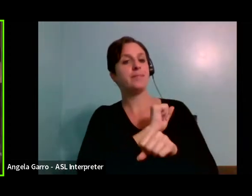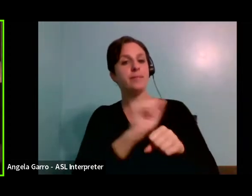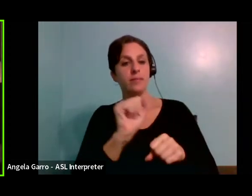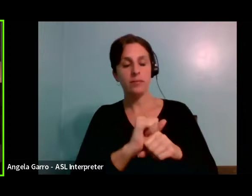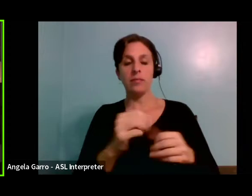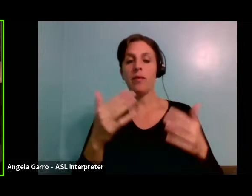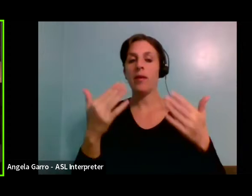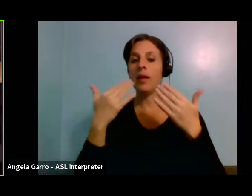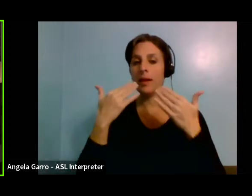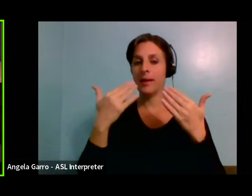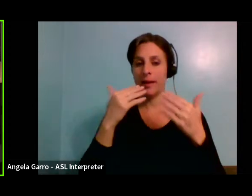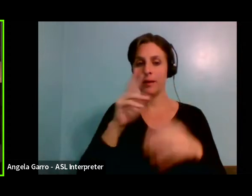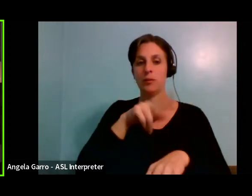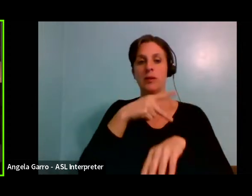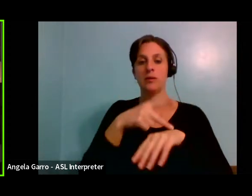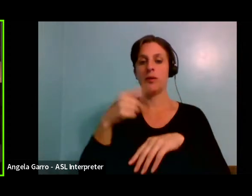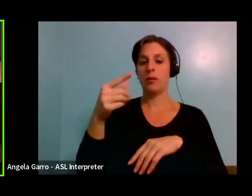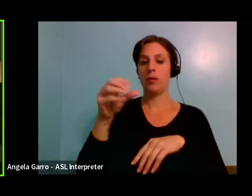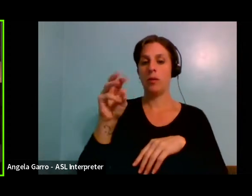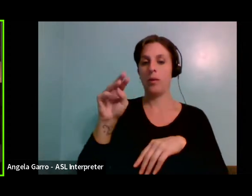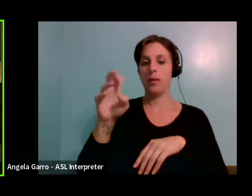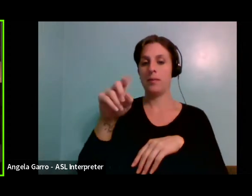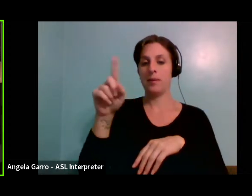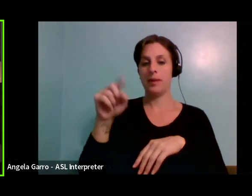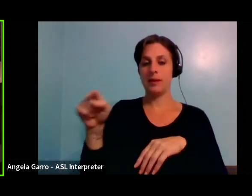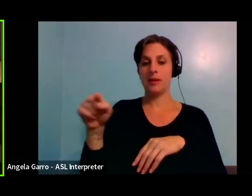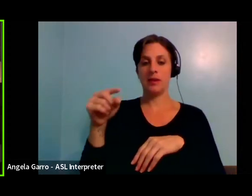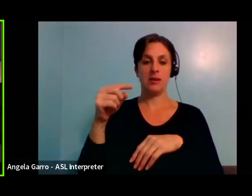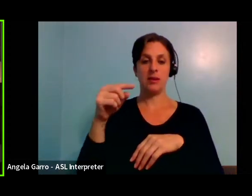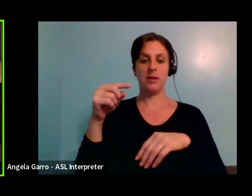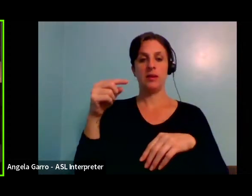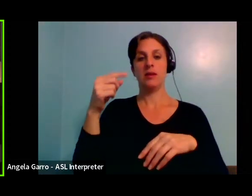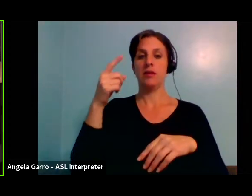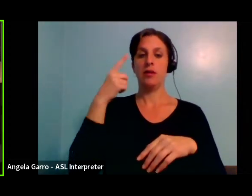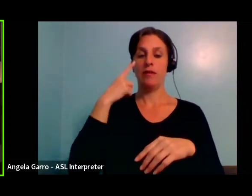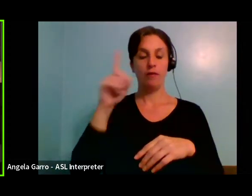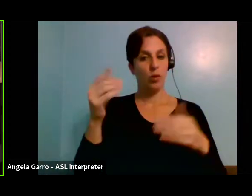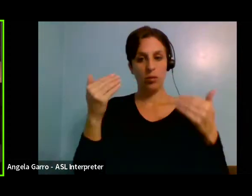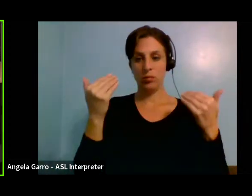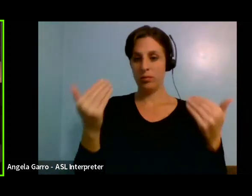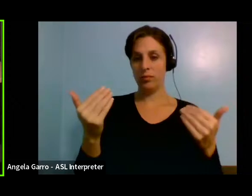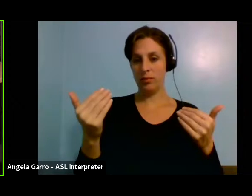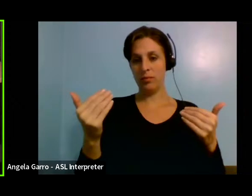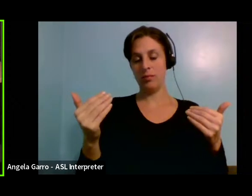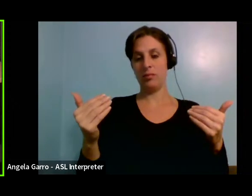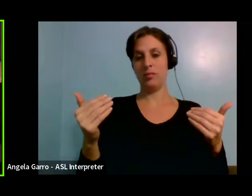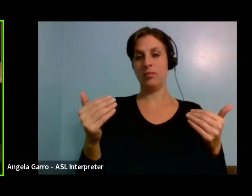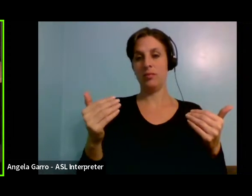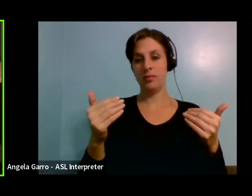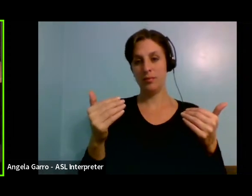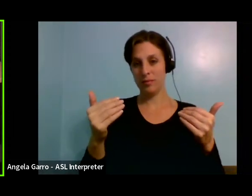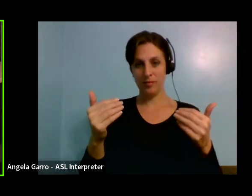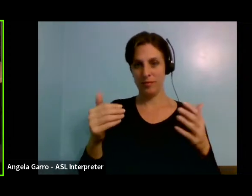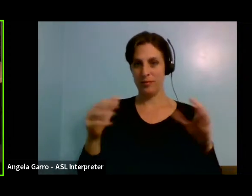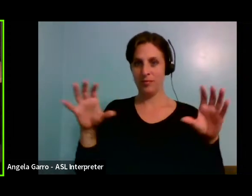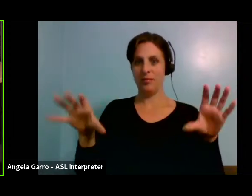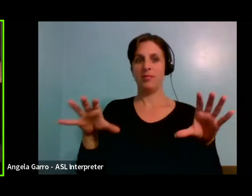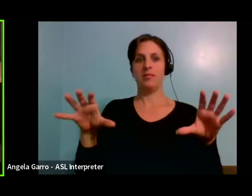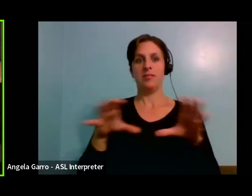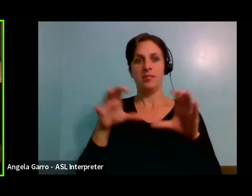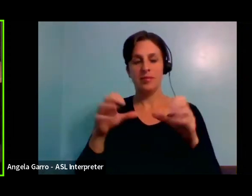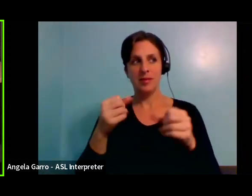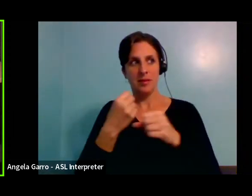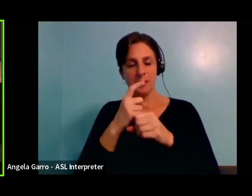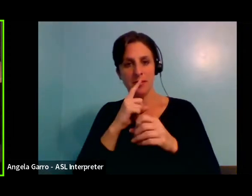to thank Principal Gomez for jumping off the cliff with us to ensure